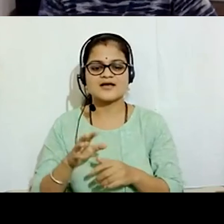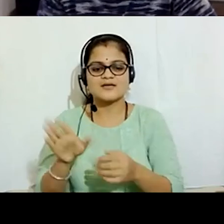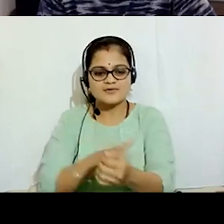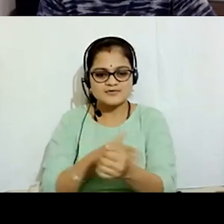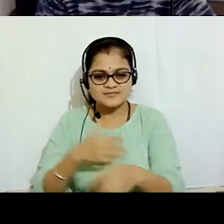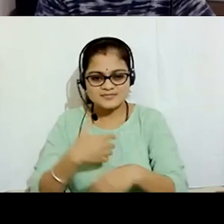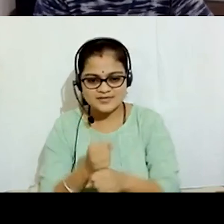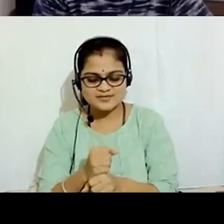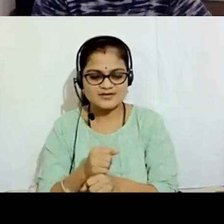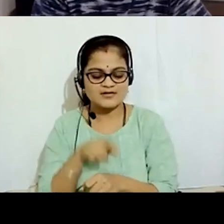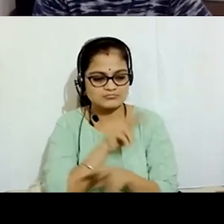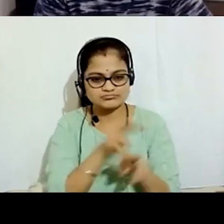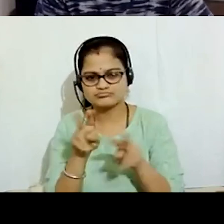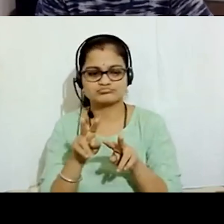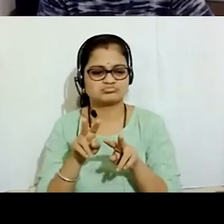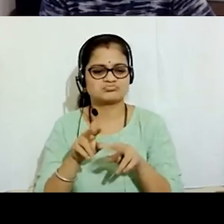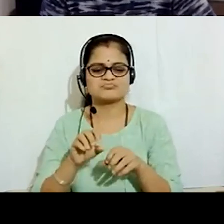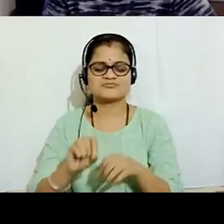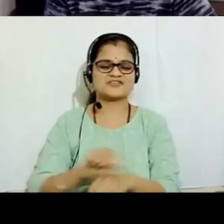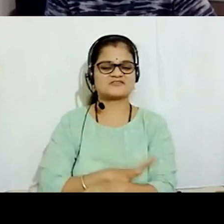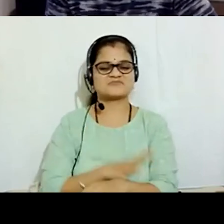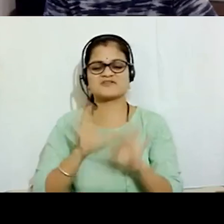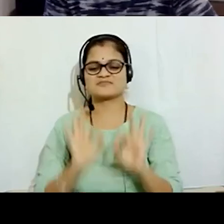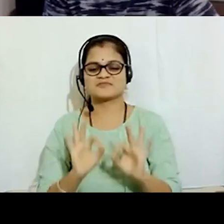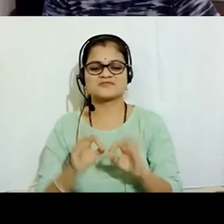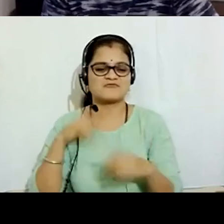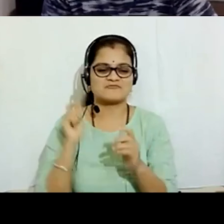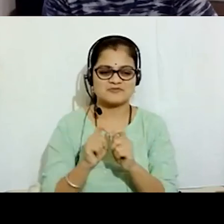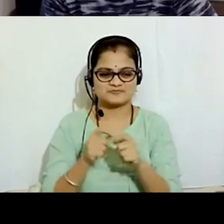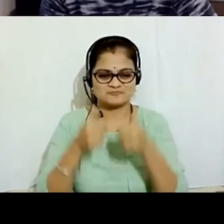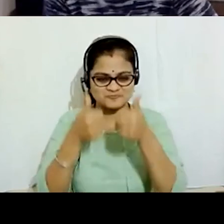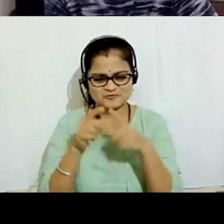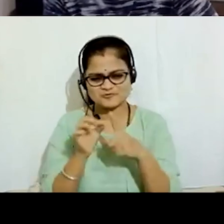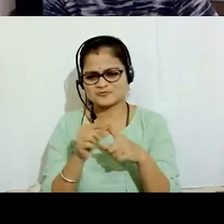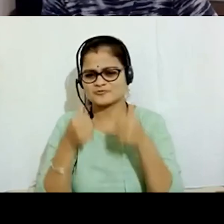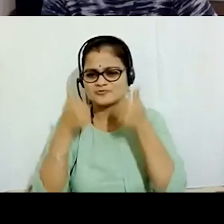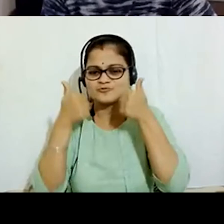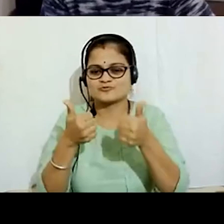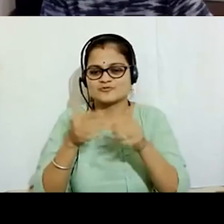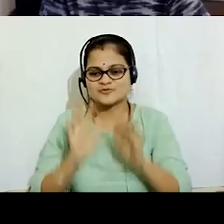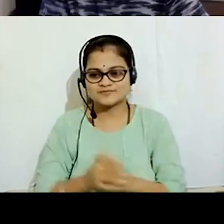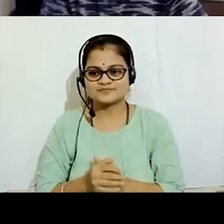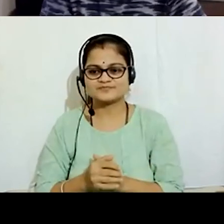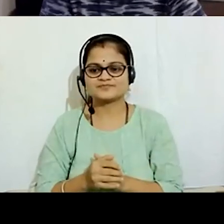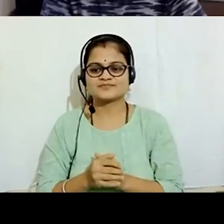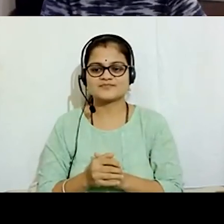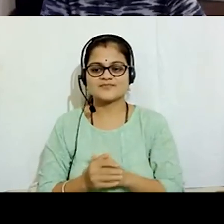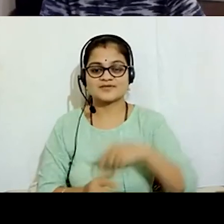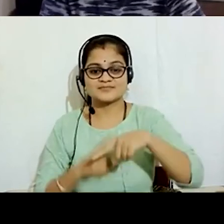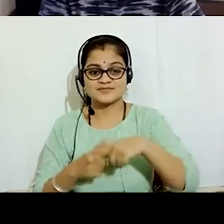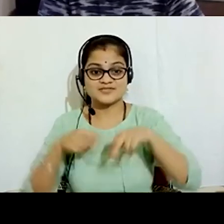I got really inspired by you guys. So really great job. I can't wait to hear the very